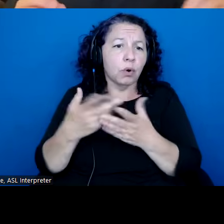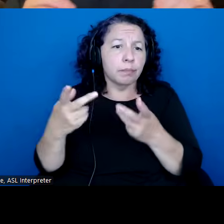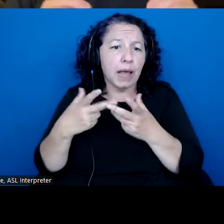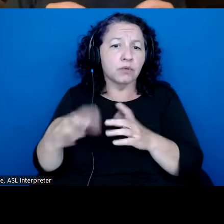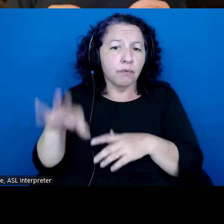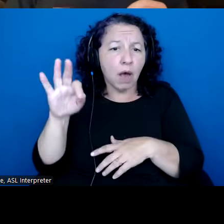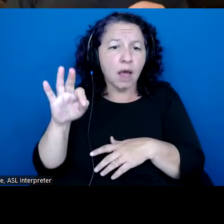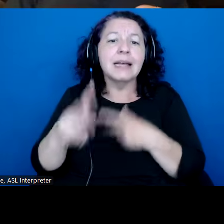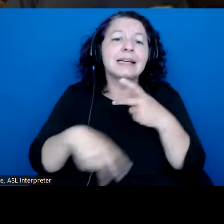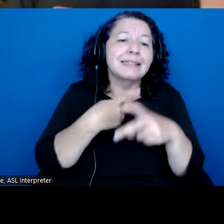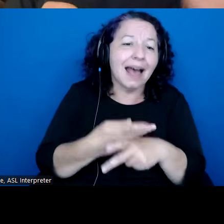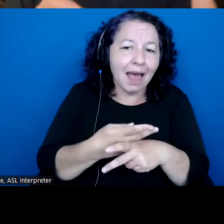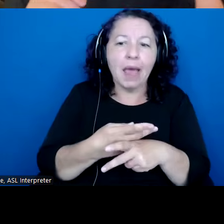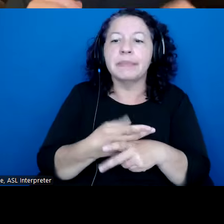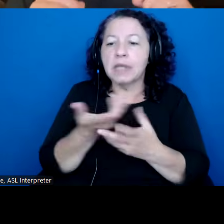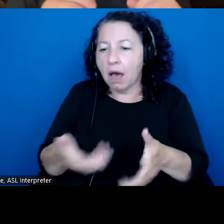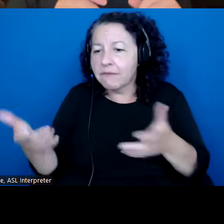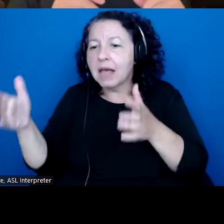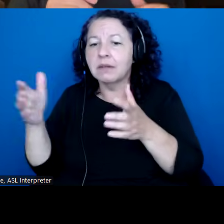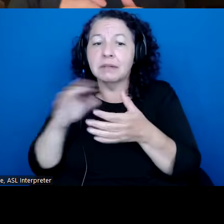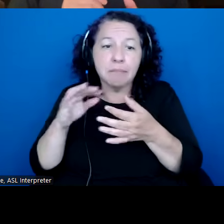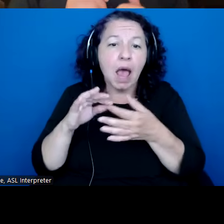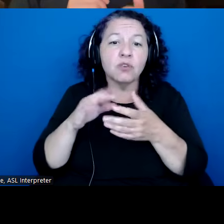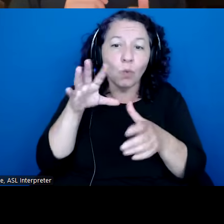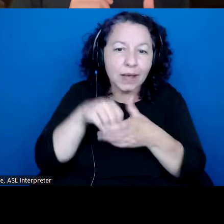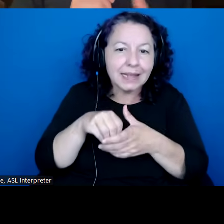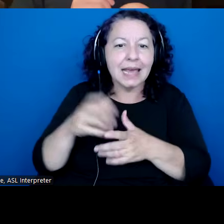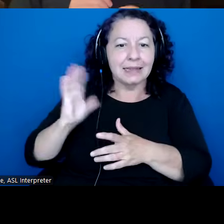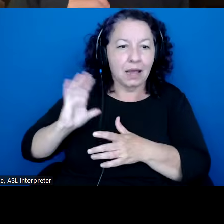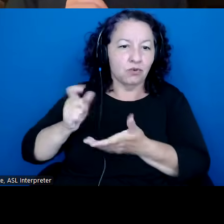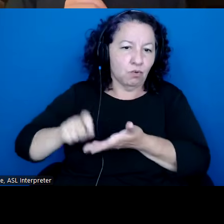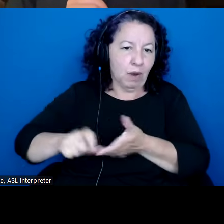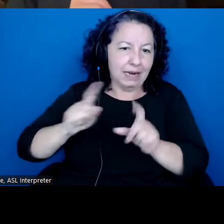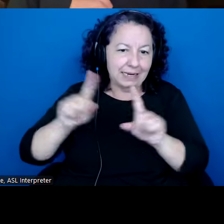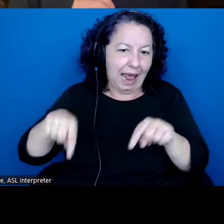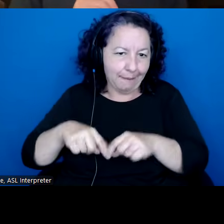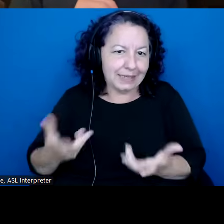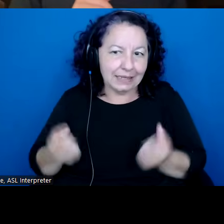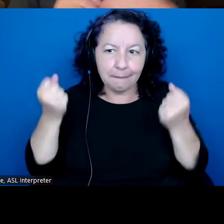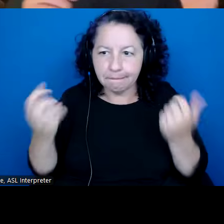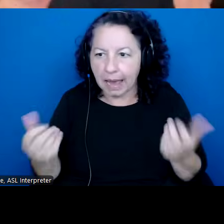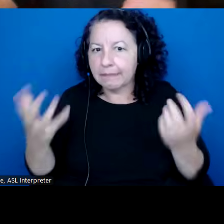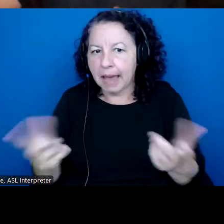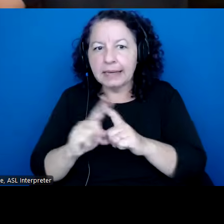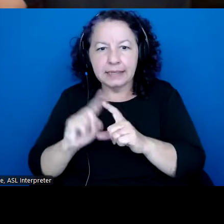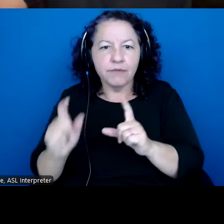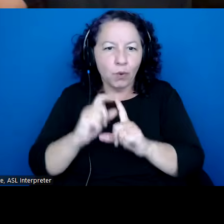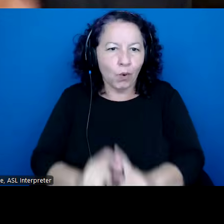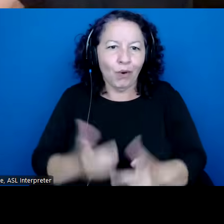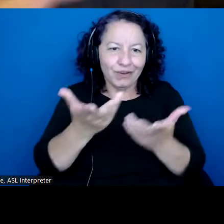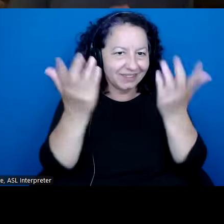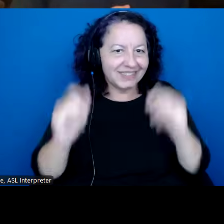vessels mentioned in cuneiform tablets. There are lots and lots of words for vessels of all different kinds, and I'm showing you some of them here in Sumerian and